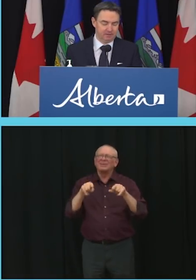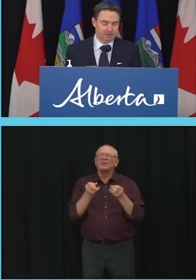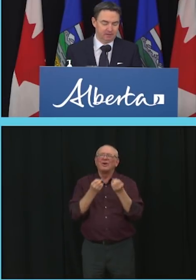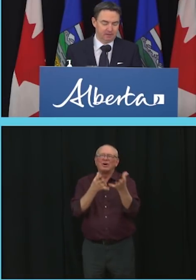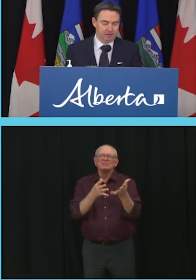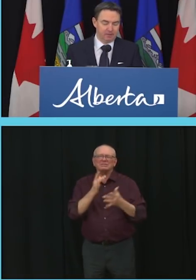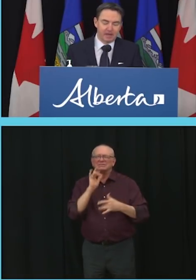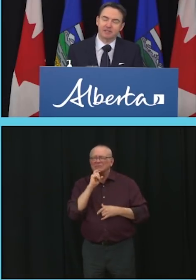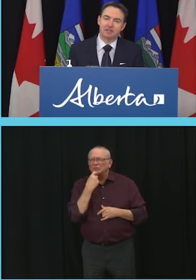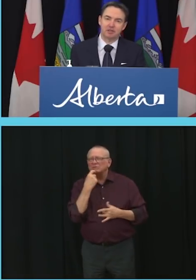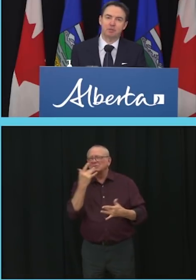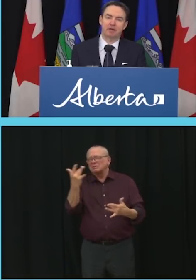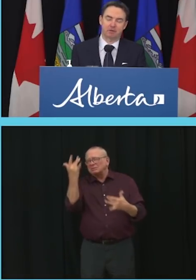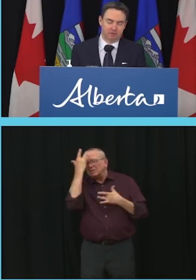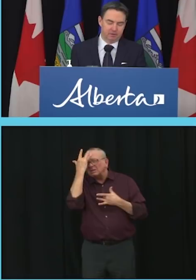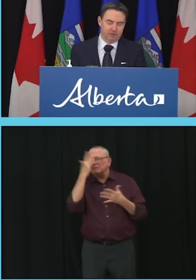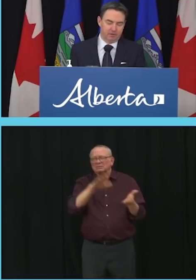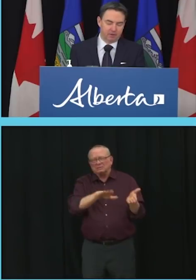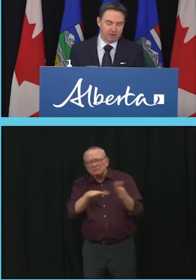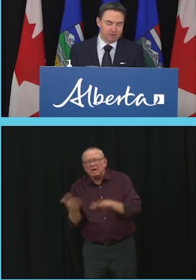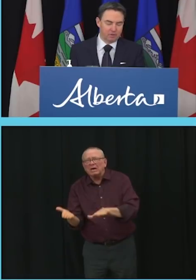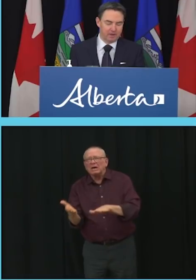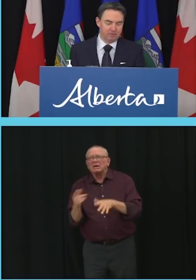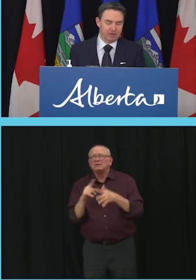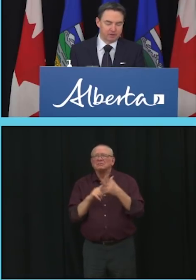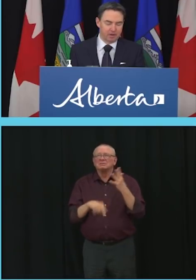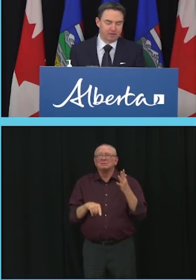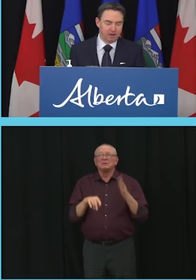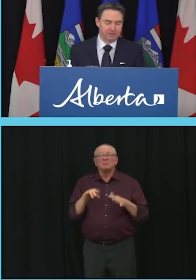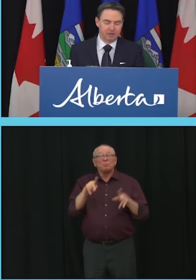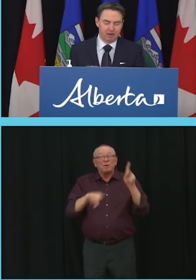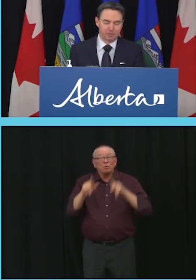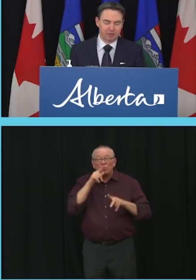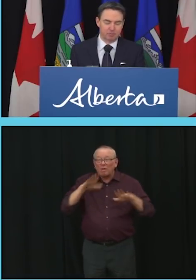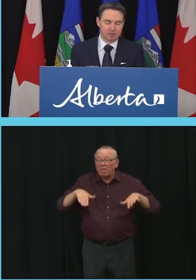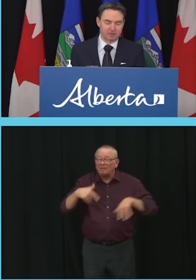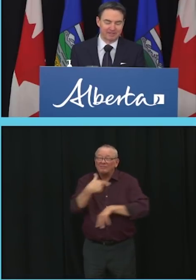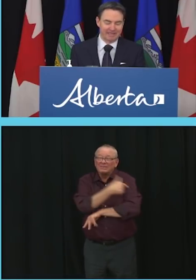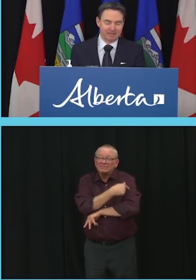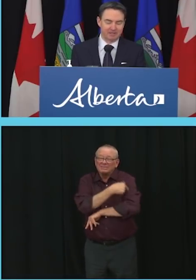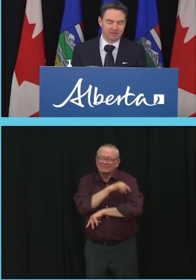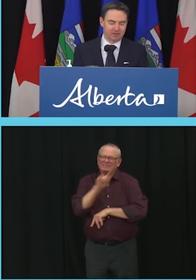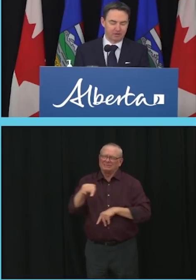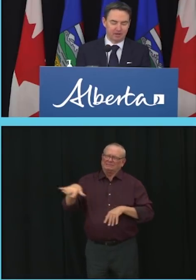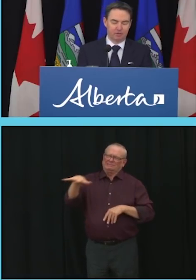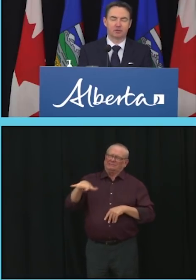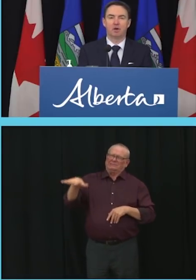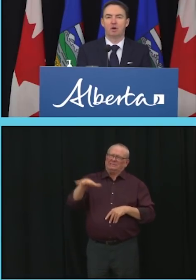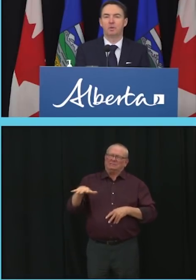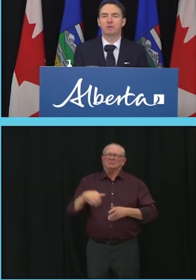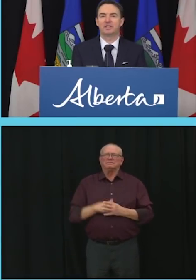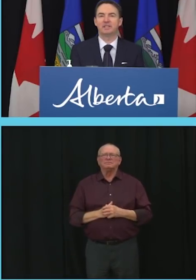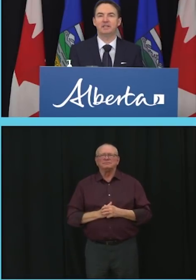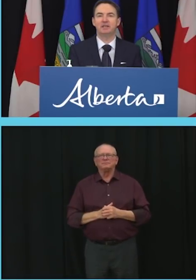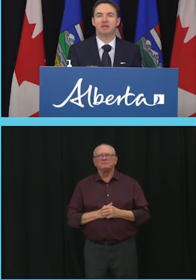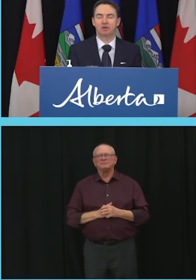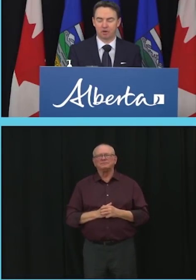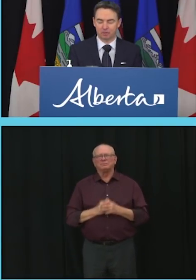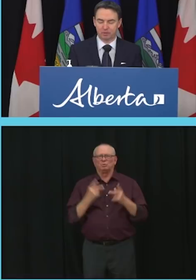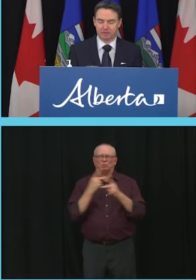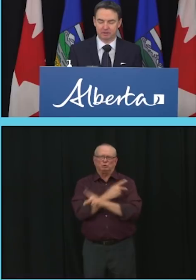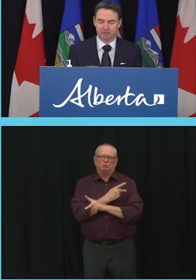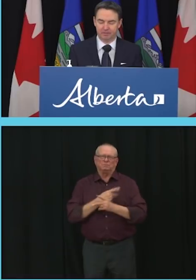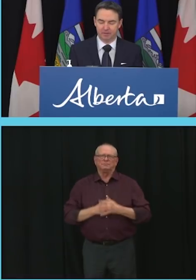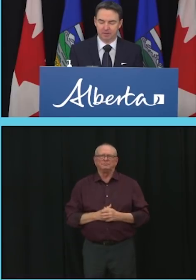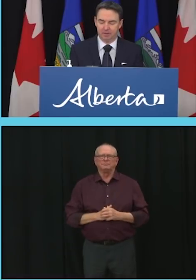vaccinated. But at a system level, the current wave is not causing hospital admissions in excess of the levels we would see in a